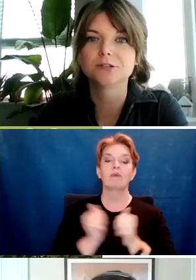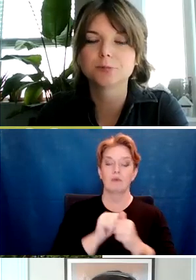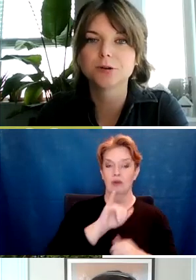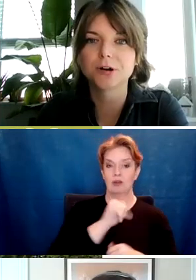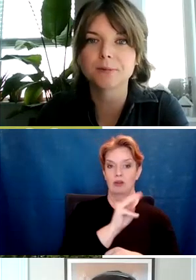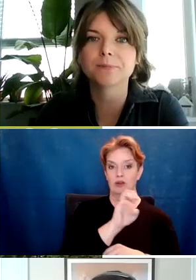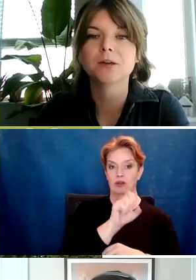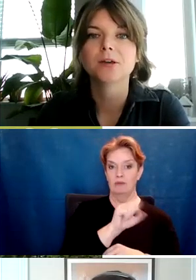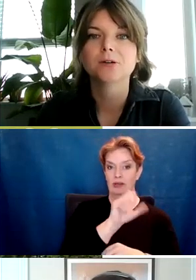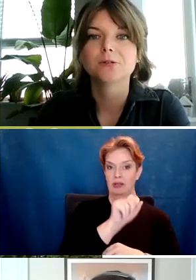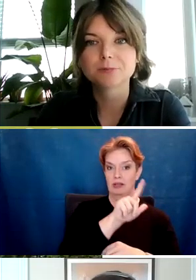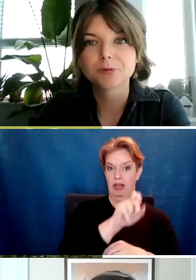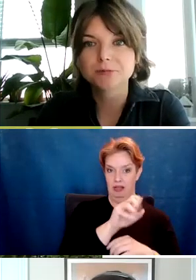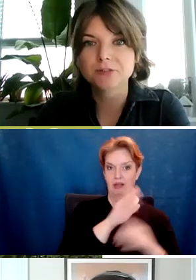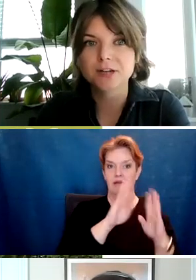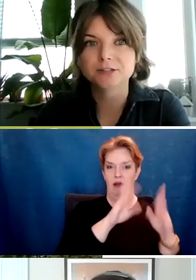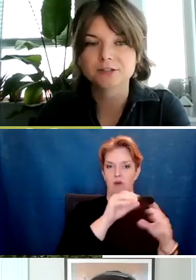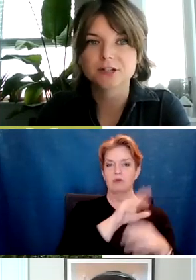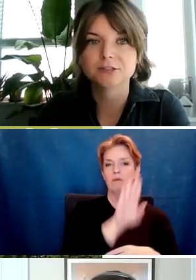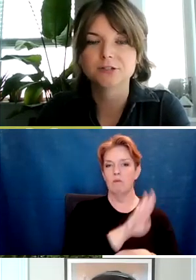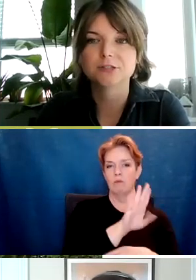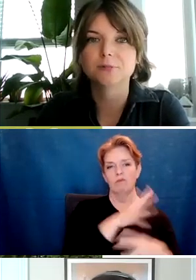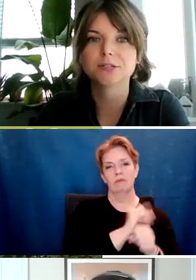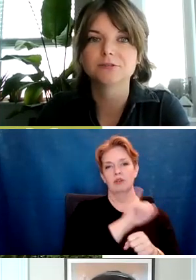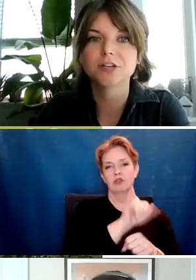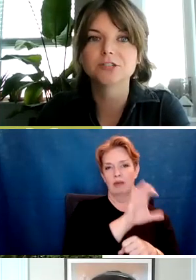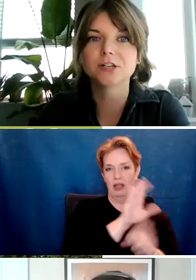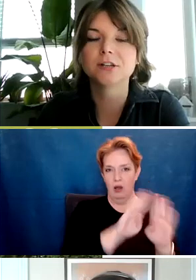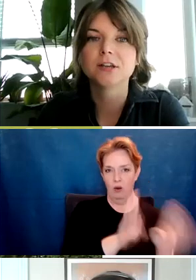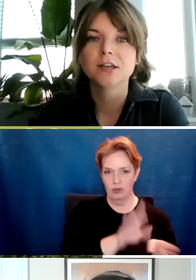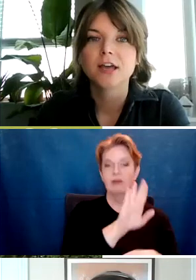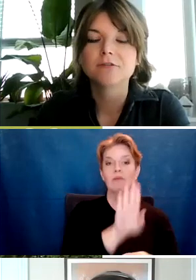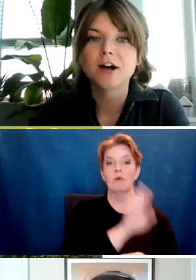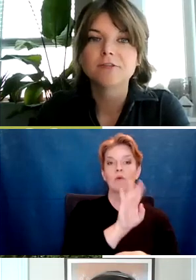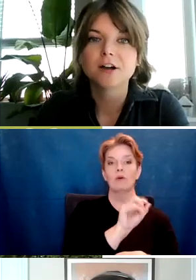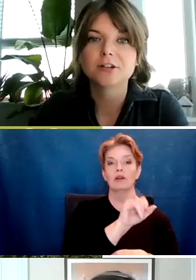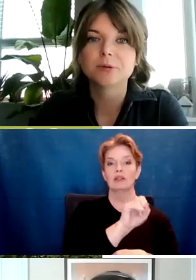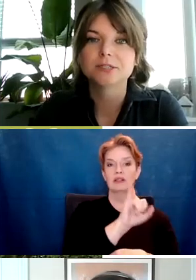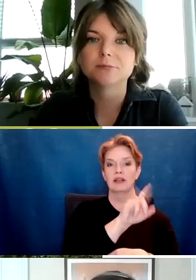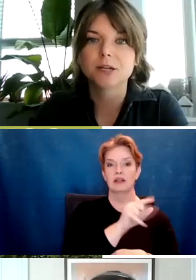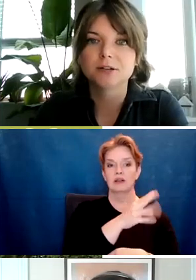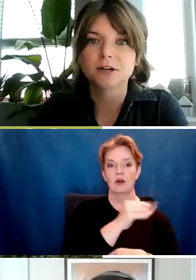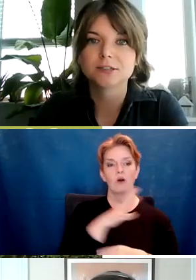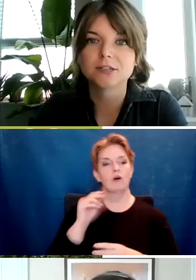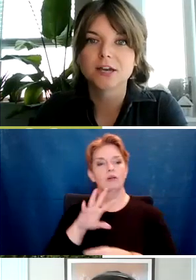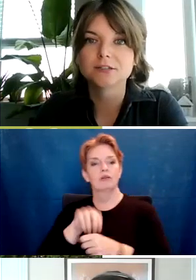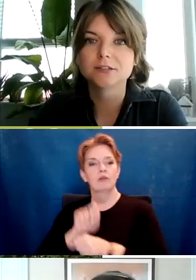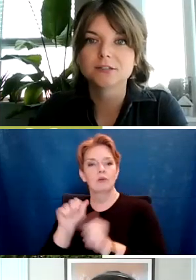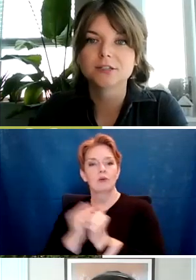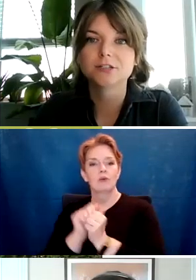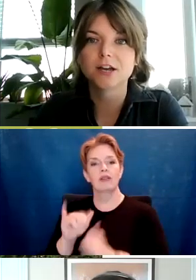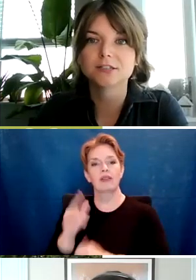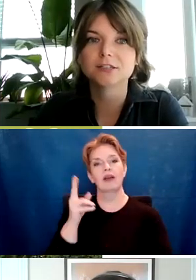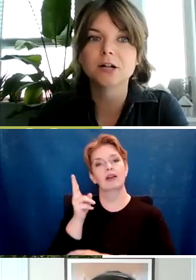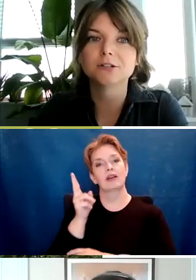and Studios program, which is a program of the National Trust for Historic Preservation, and 5 other participating artist